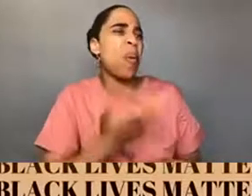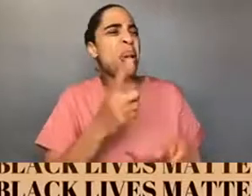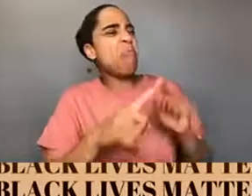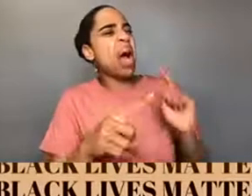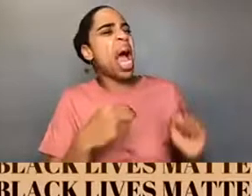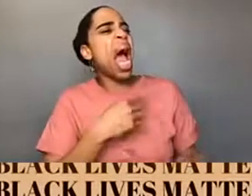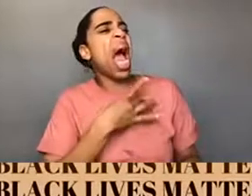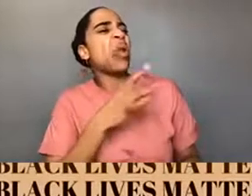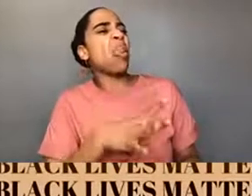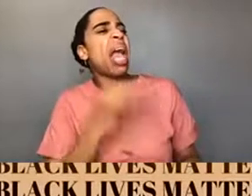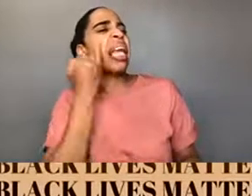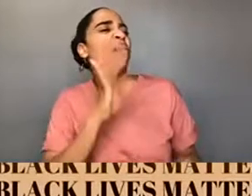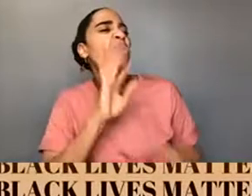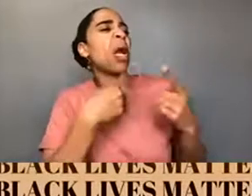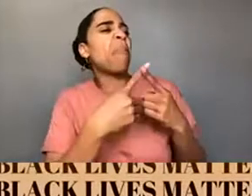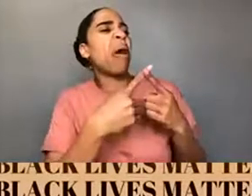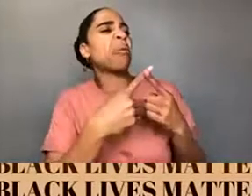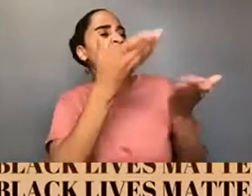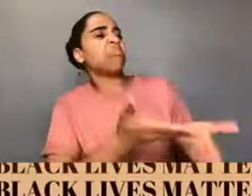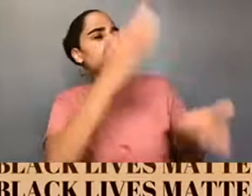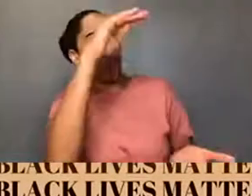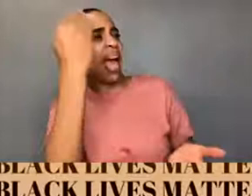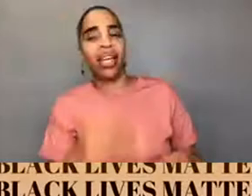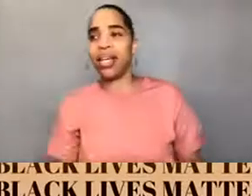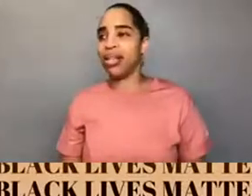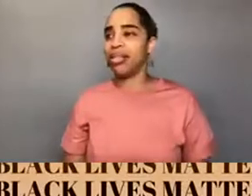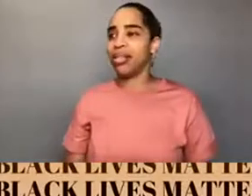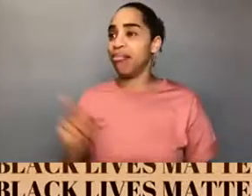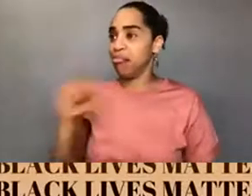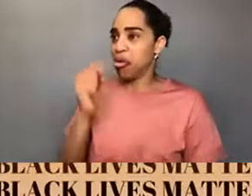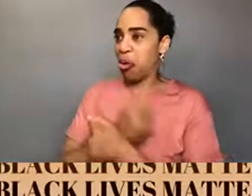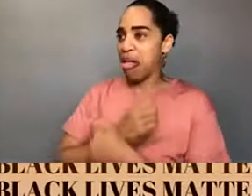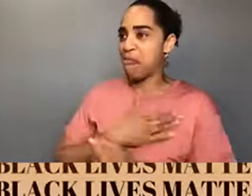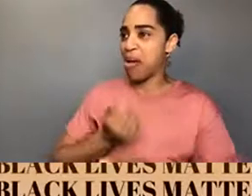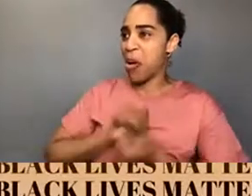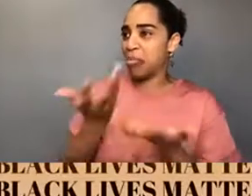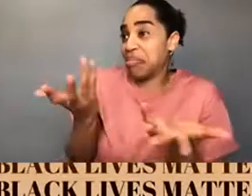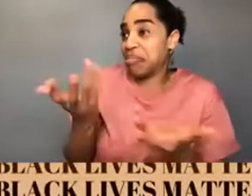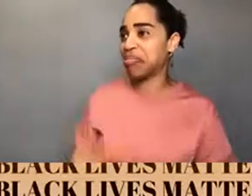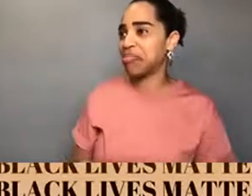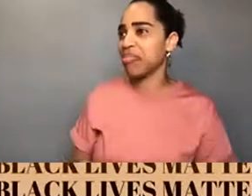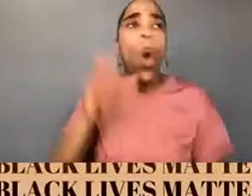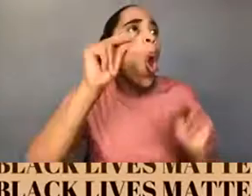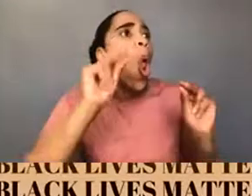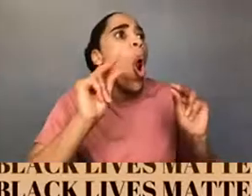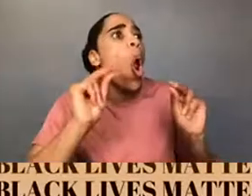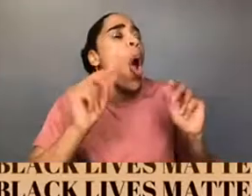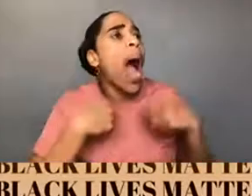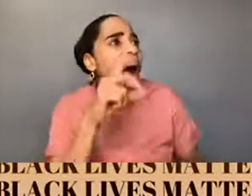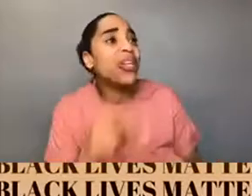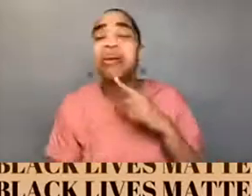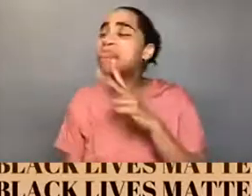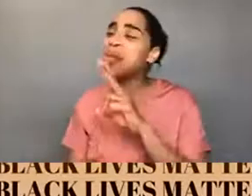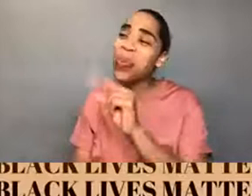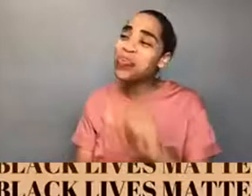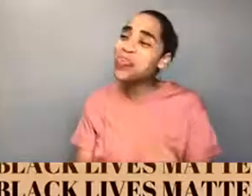like the ones where you talk about being Black. And I was like, well, you don't love my poems, you know? And she replied, she's like, no, like I do. And I was like, no,